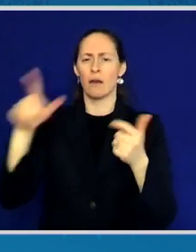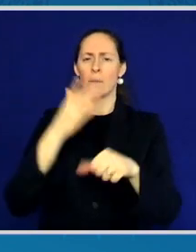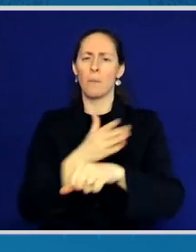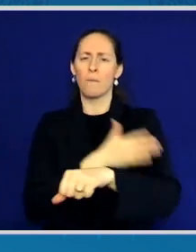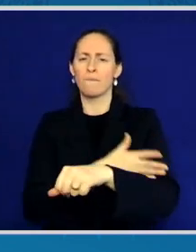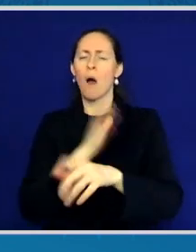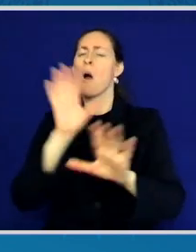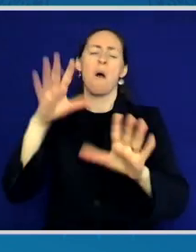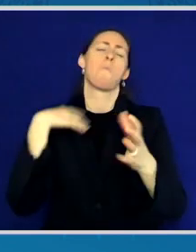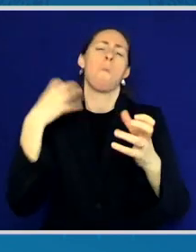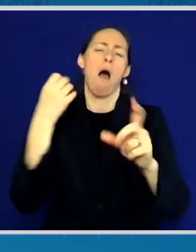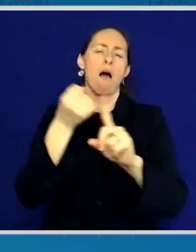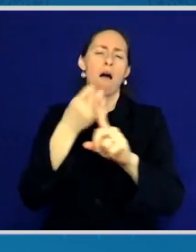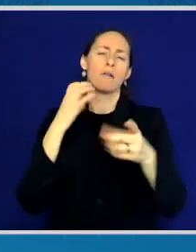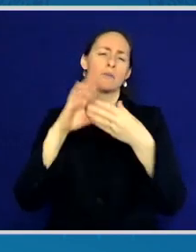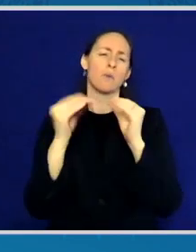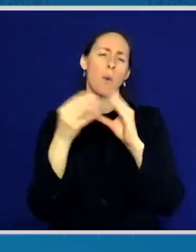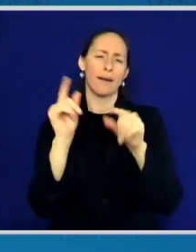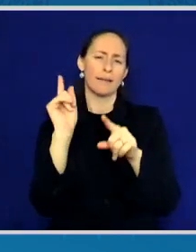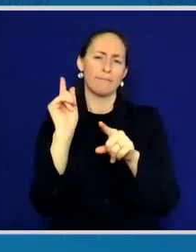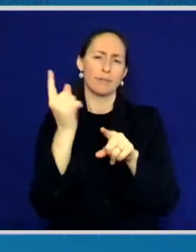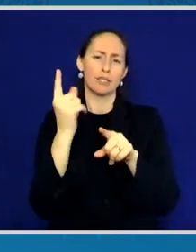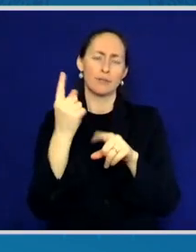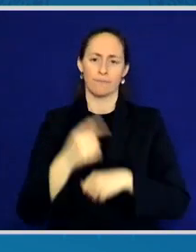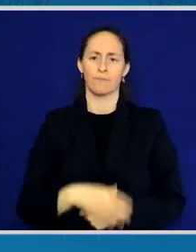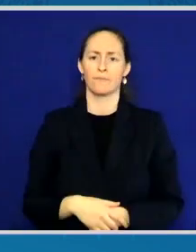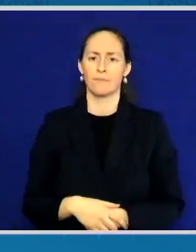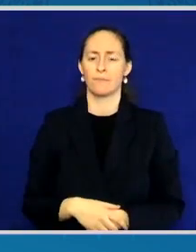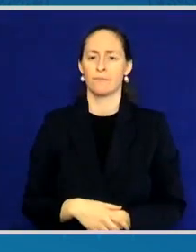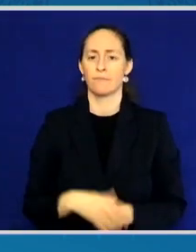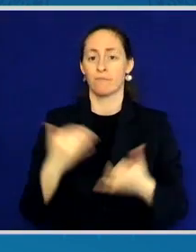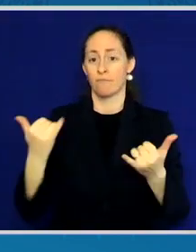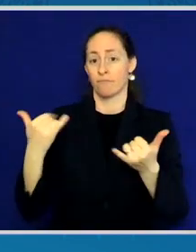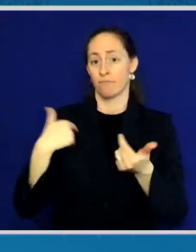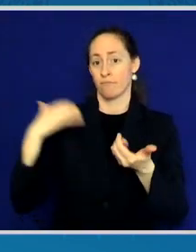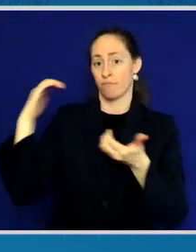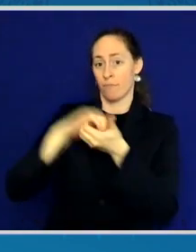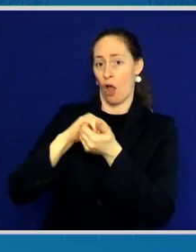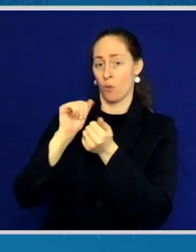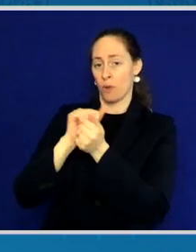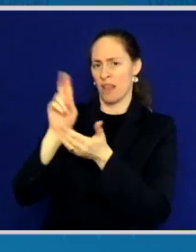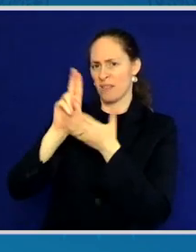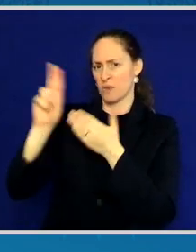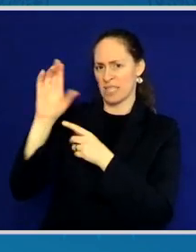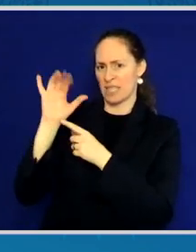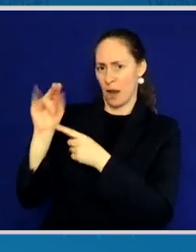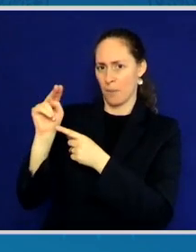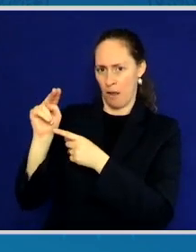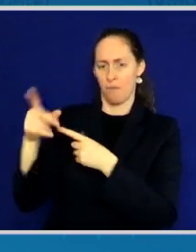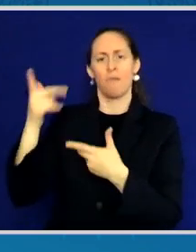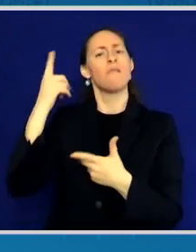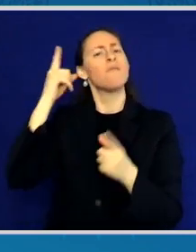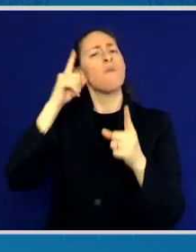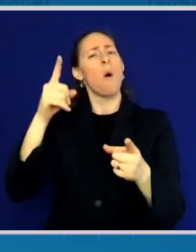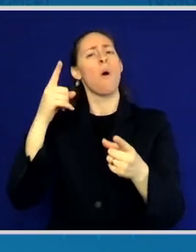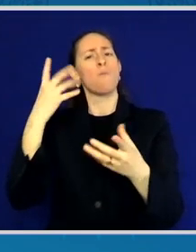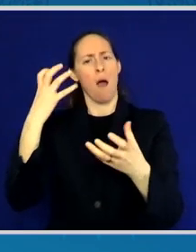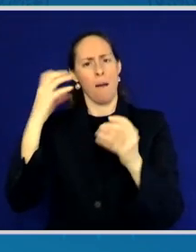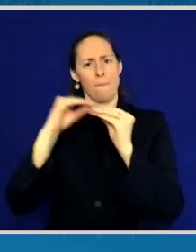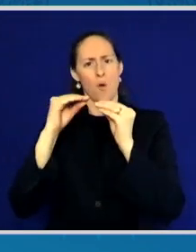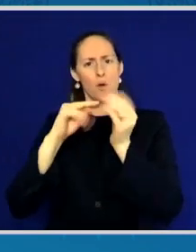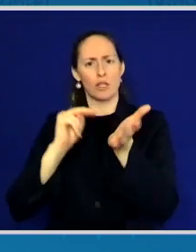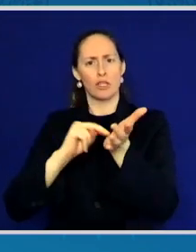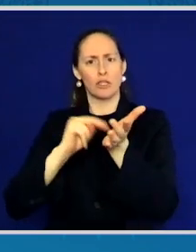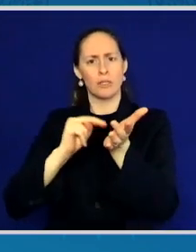clients that we serve. We have a partnership with the University of Cincinnati to create more nurses to diversify their workforce.